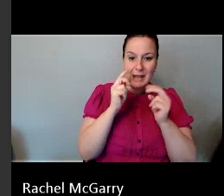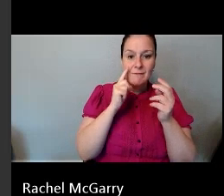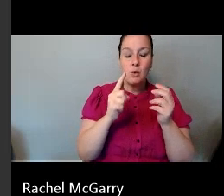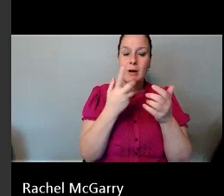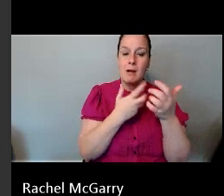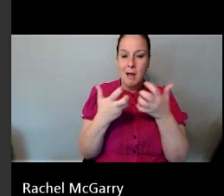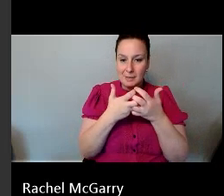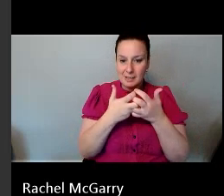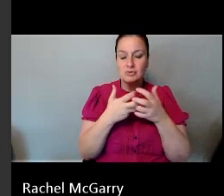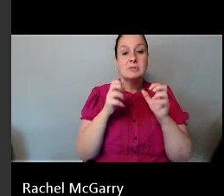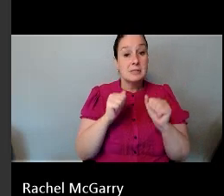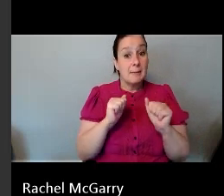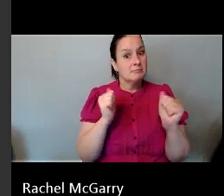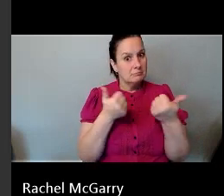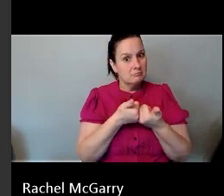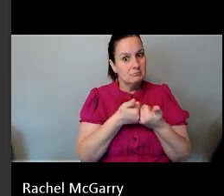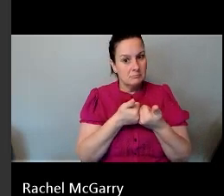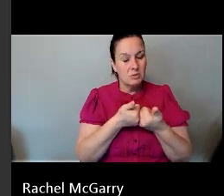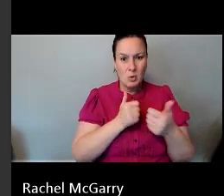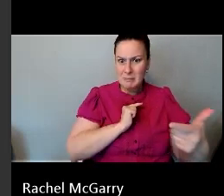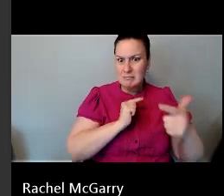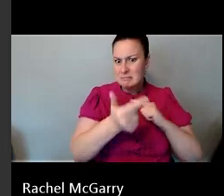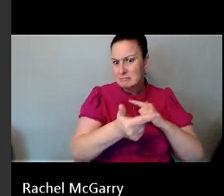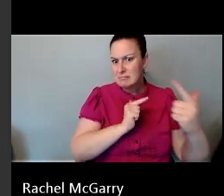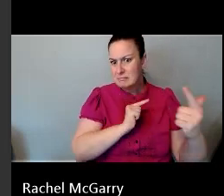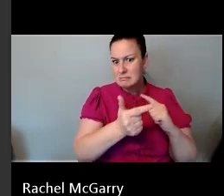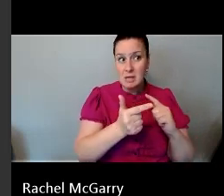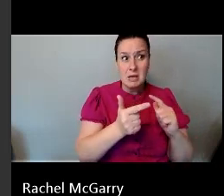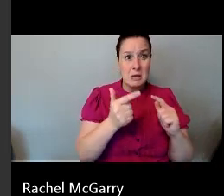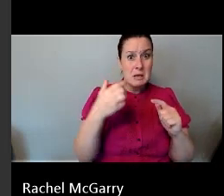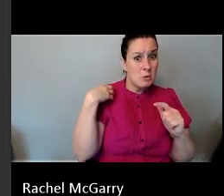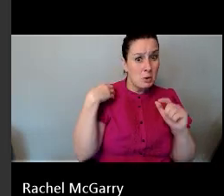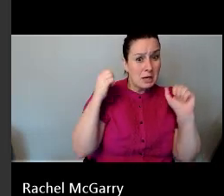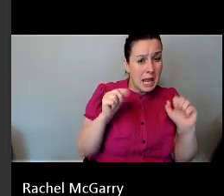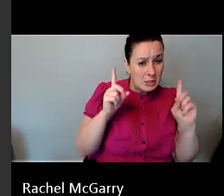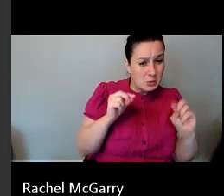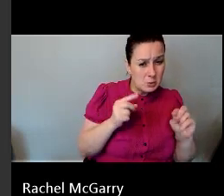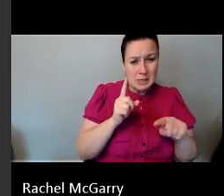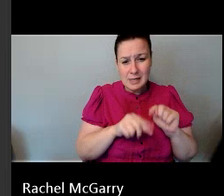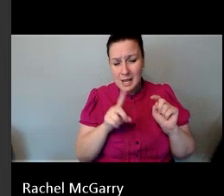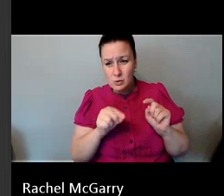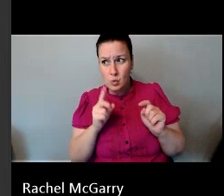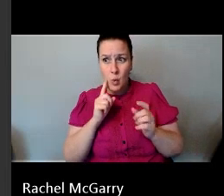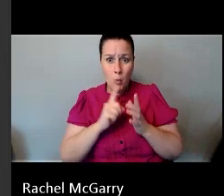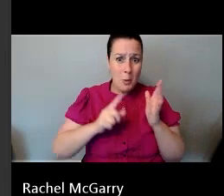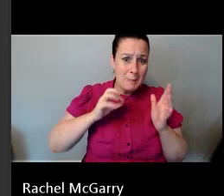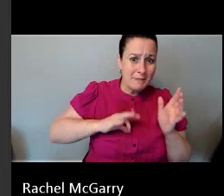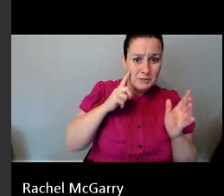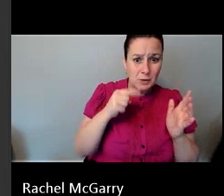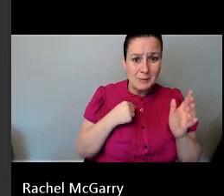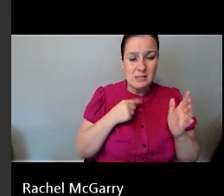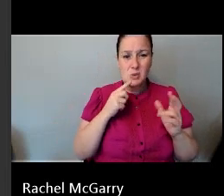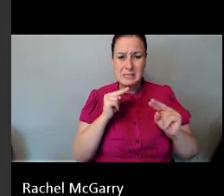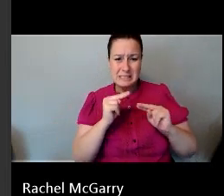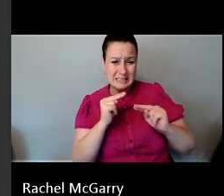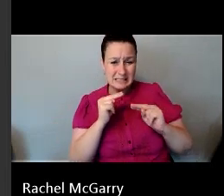can be difficult, kind of going back and forth of what the employer can and can't do and what would be helpful for you. So that could be really hard.